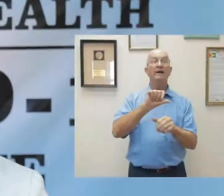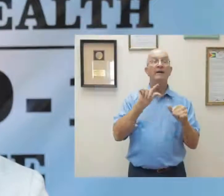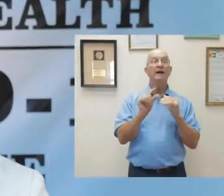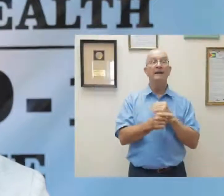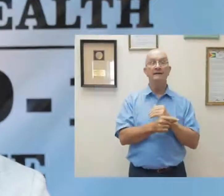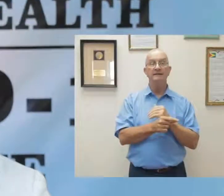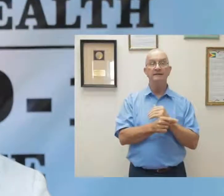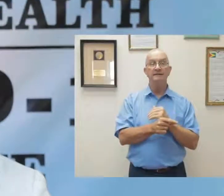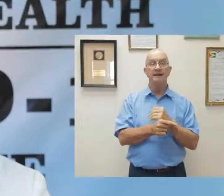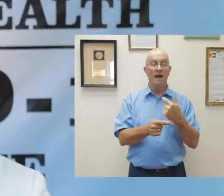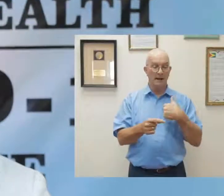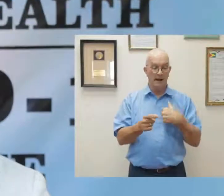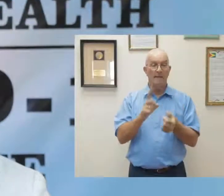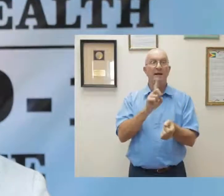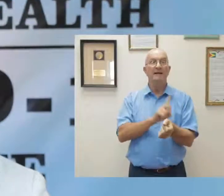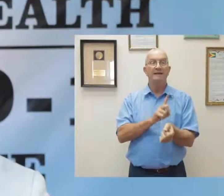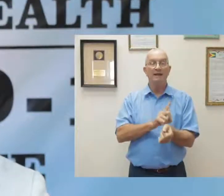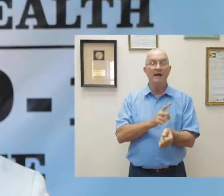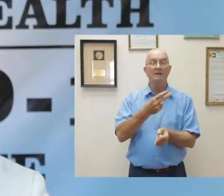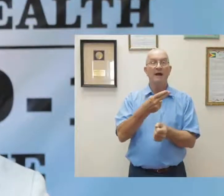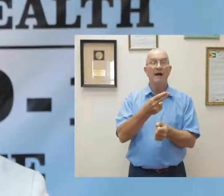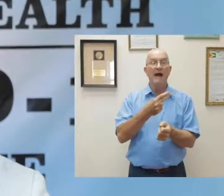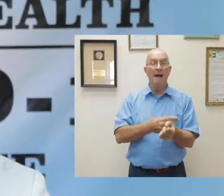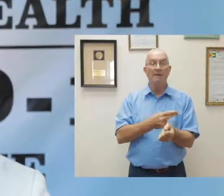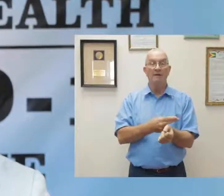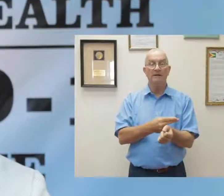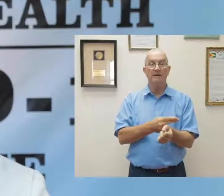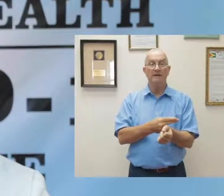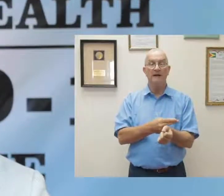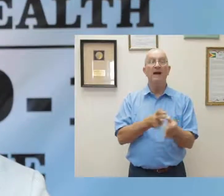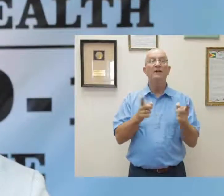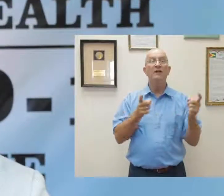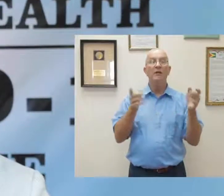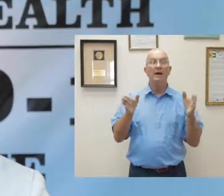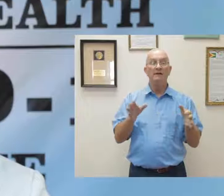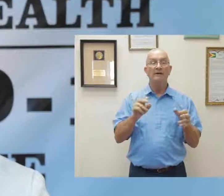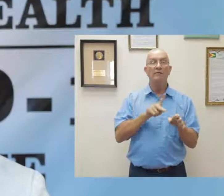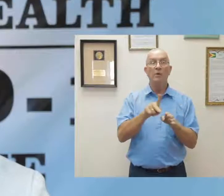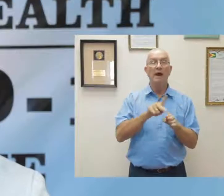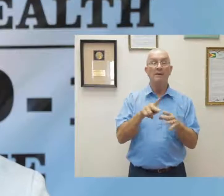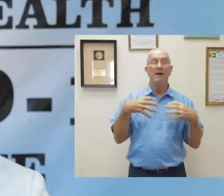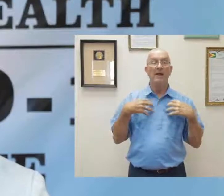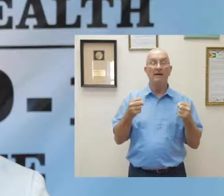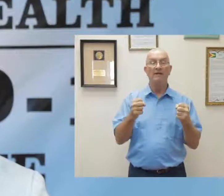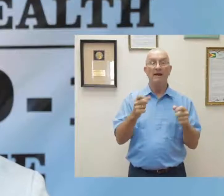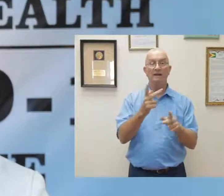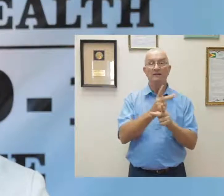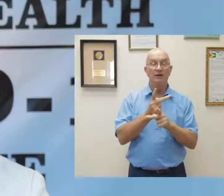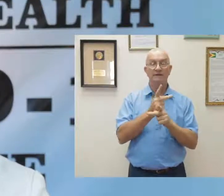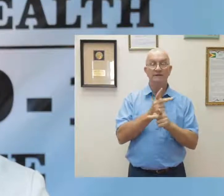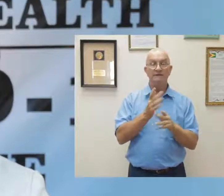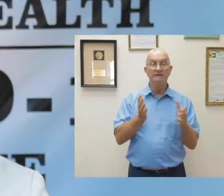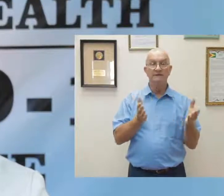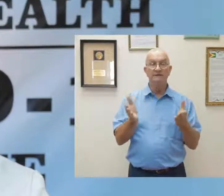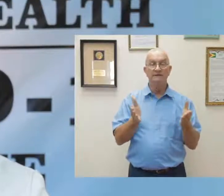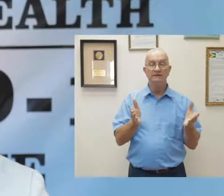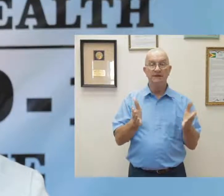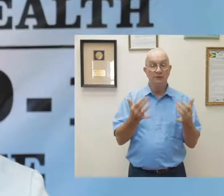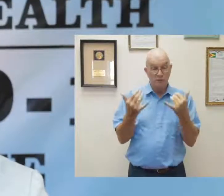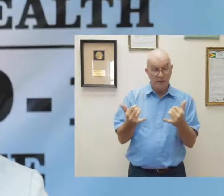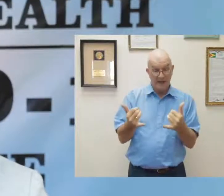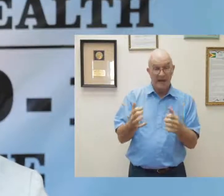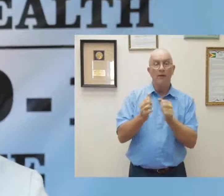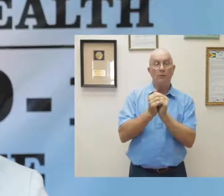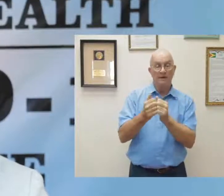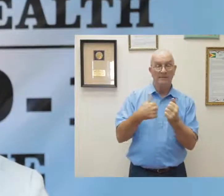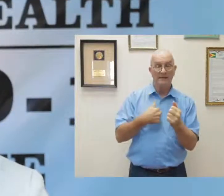Guyanese. I'm Dr. Artenisa Hamilton, Director of Primary Healthcare Services. And today I have with